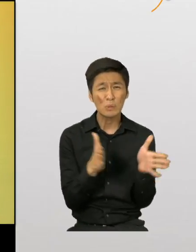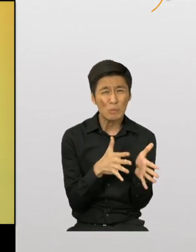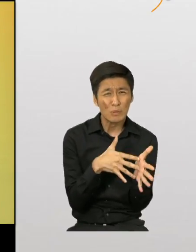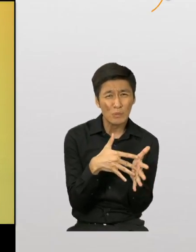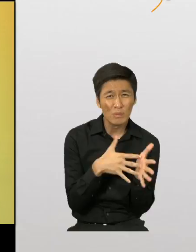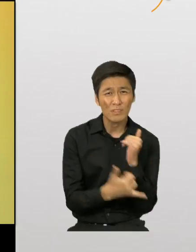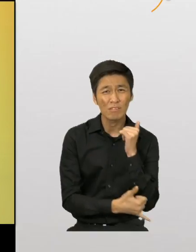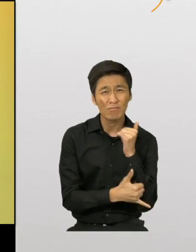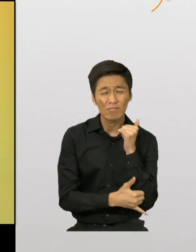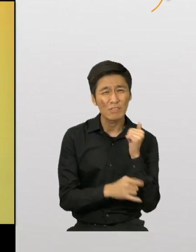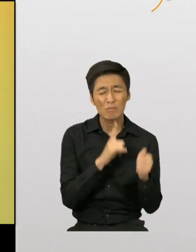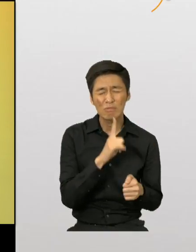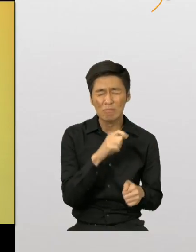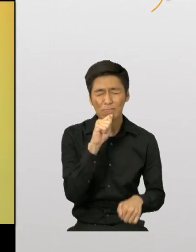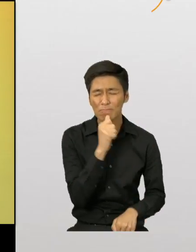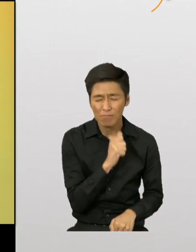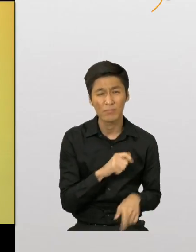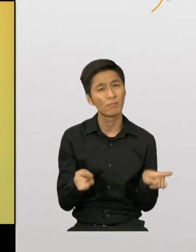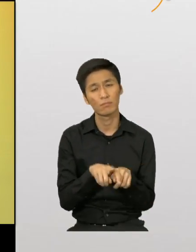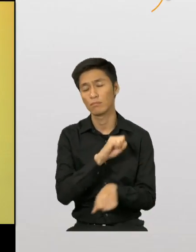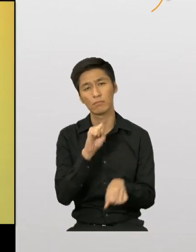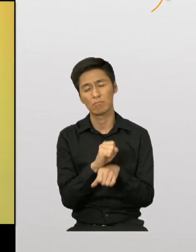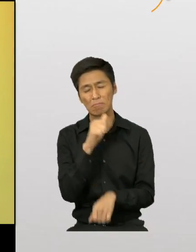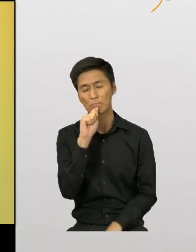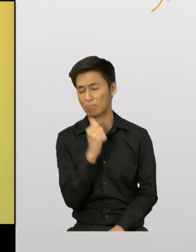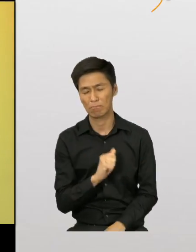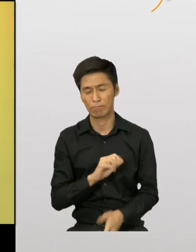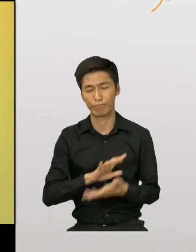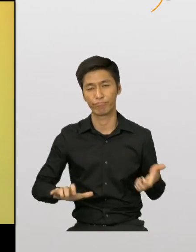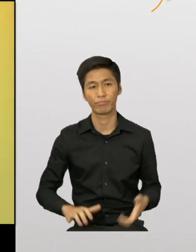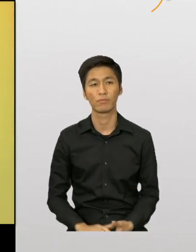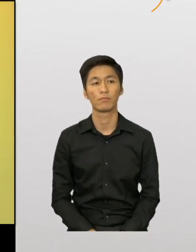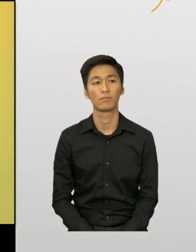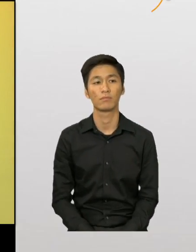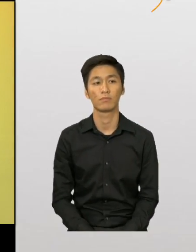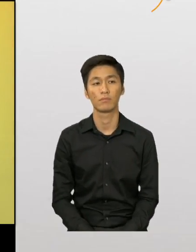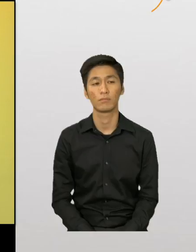vulnerable, and Singapore will suffer collateral damage.